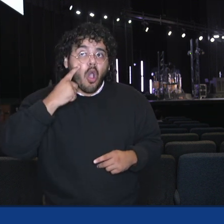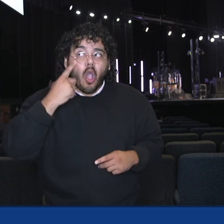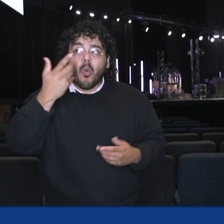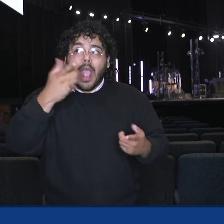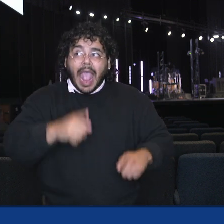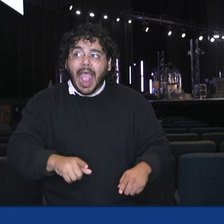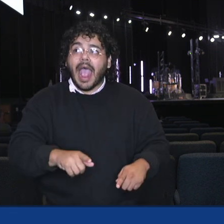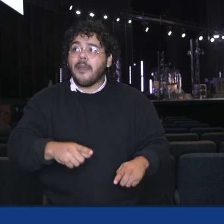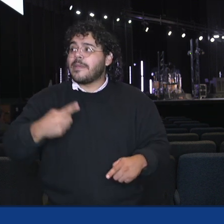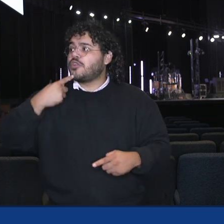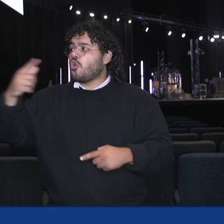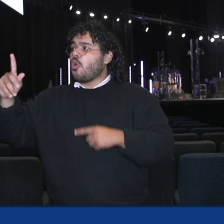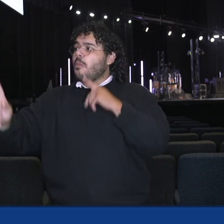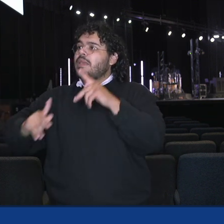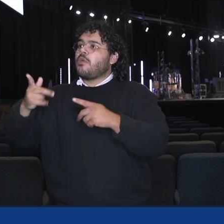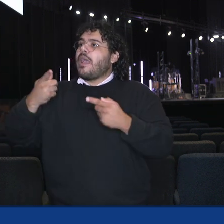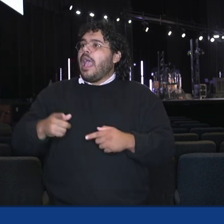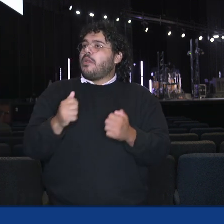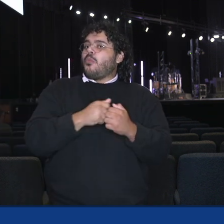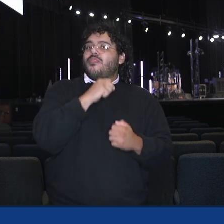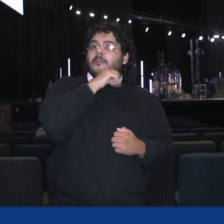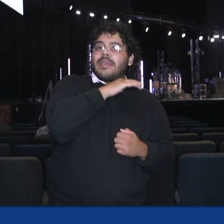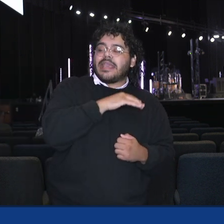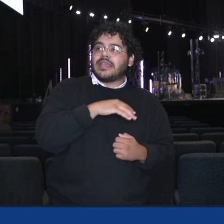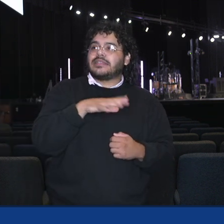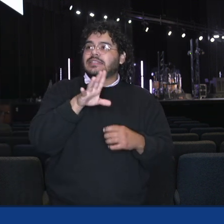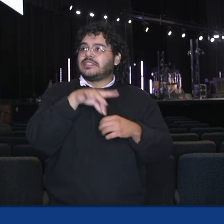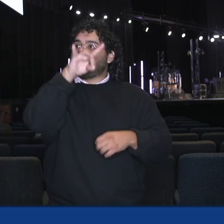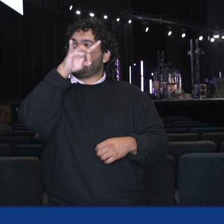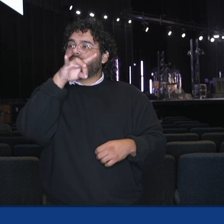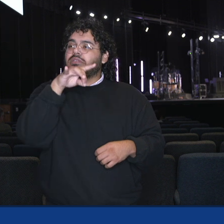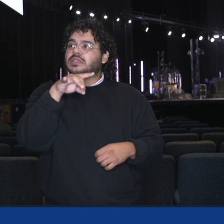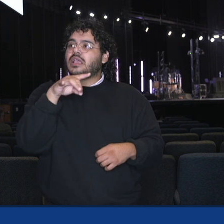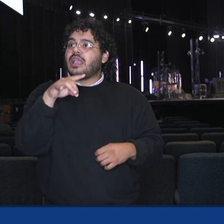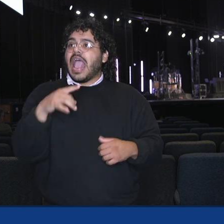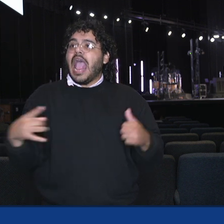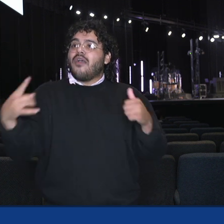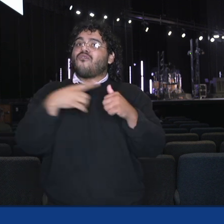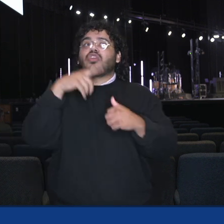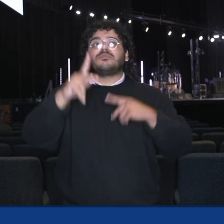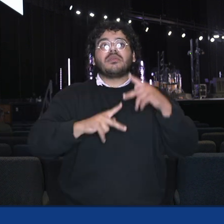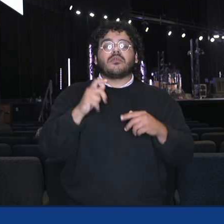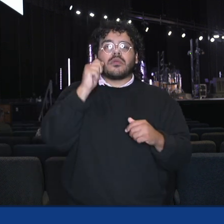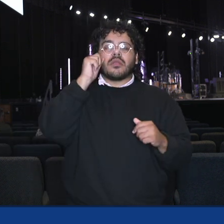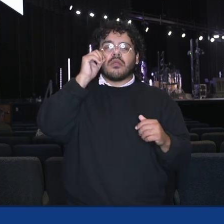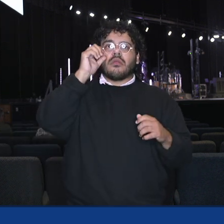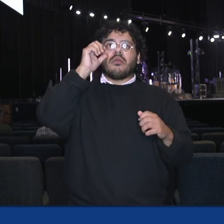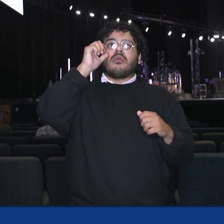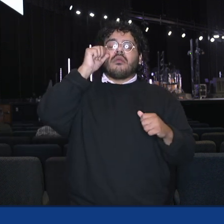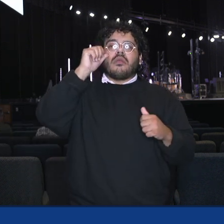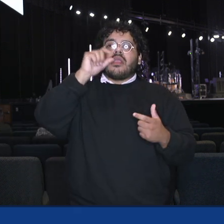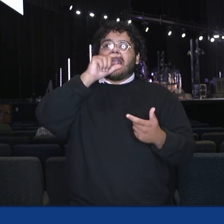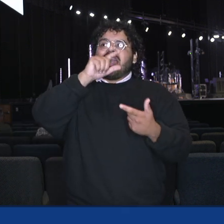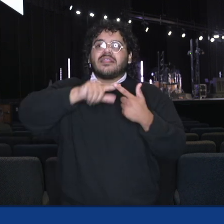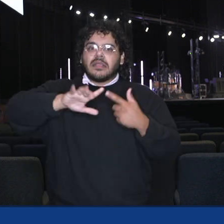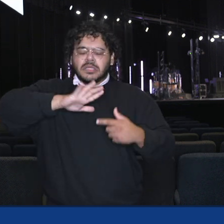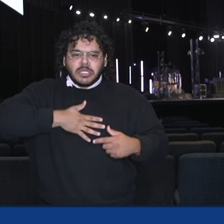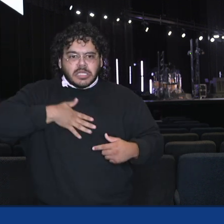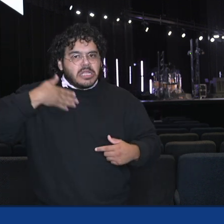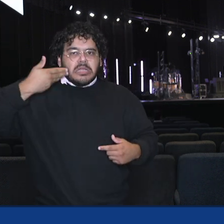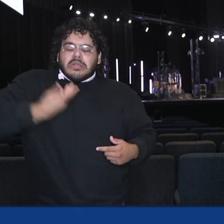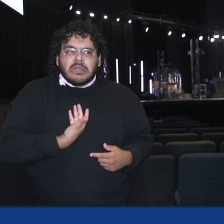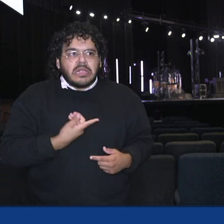and the pigs. At first they were in awe, and then they were upset over the drowned pigs. They're